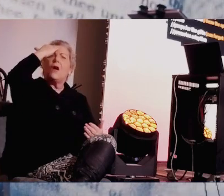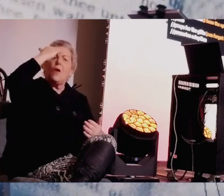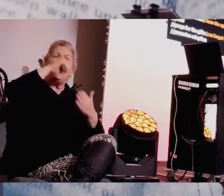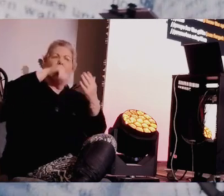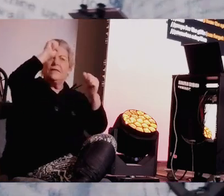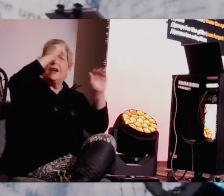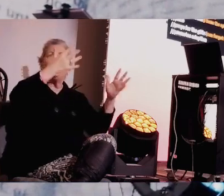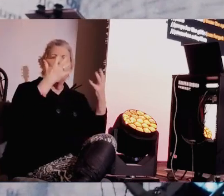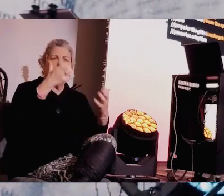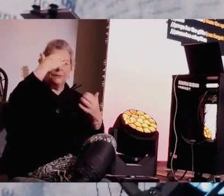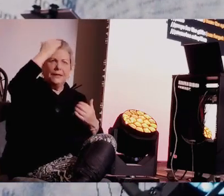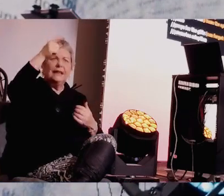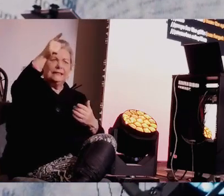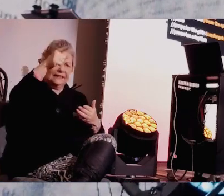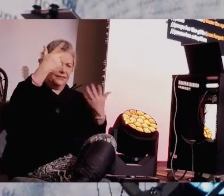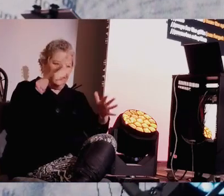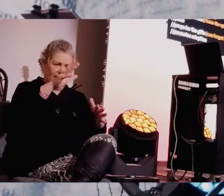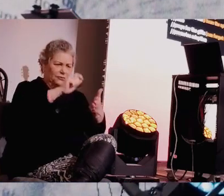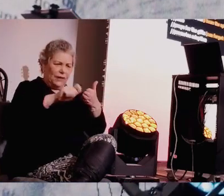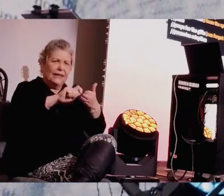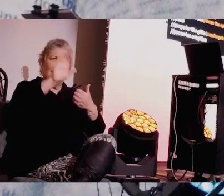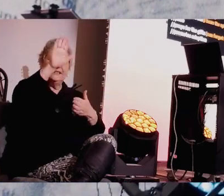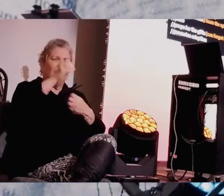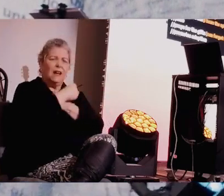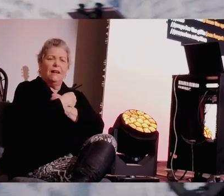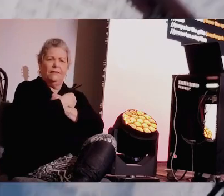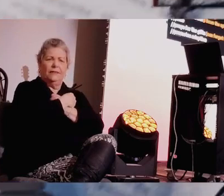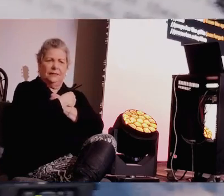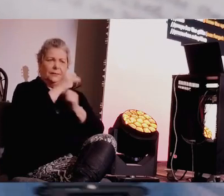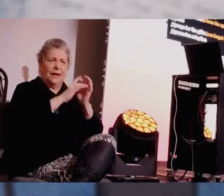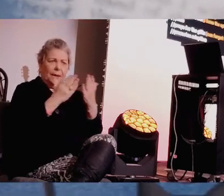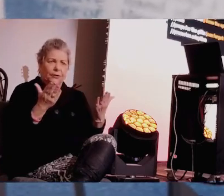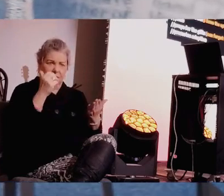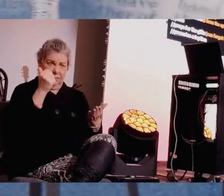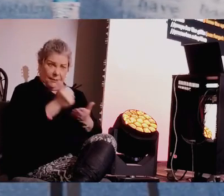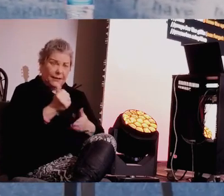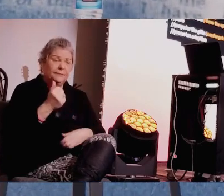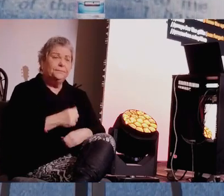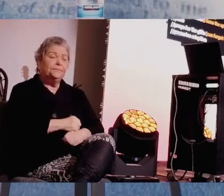Father has, because He written down His love. Amen? So,